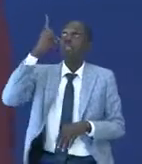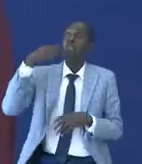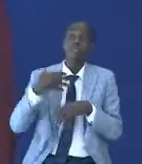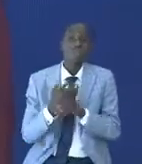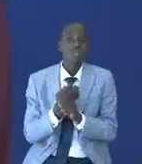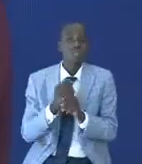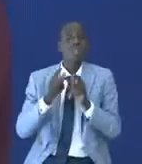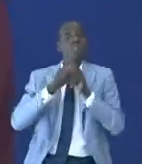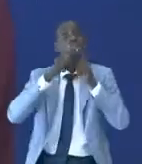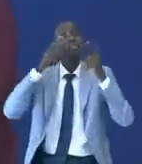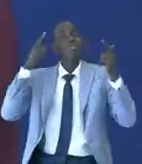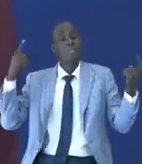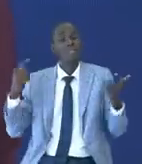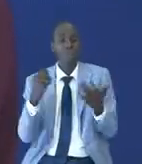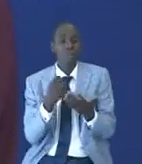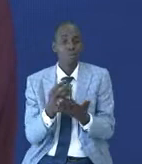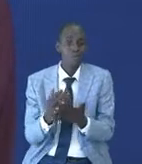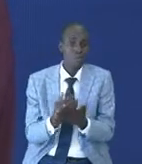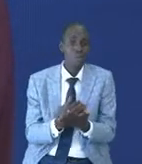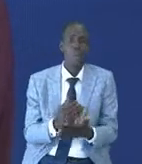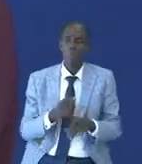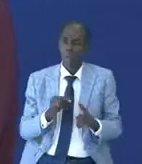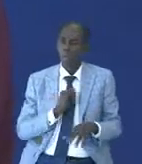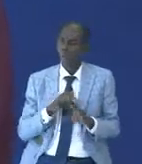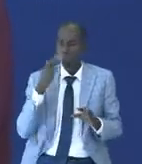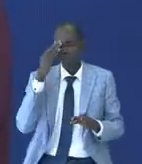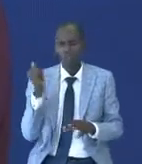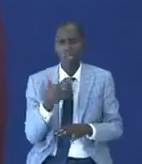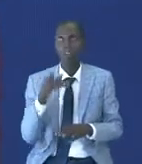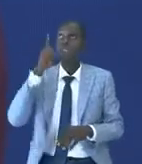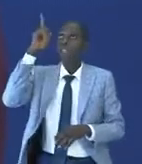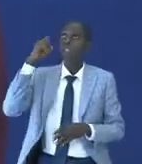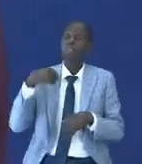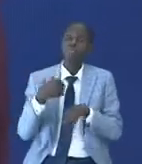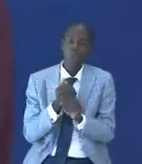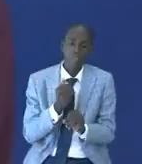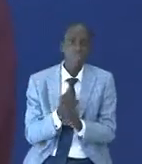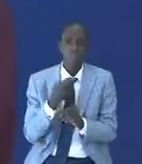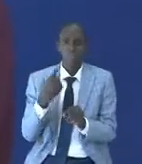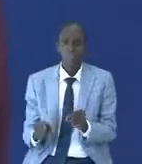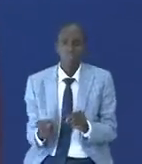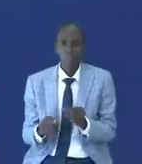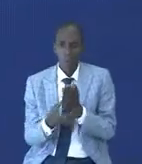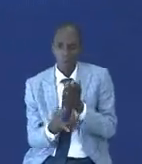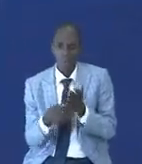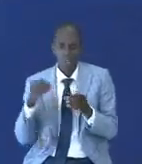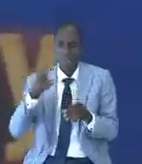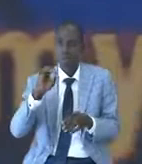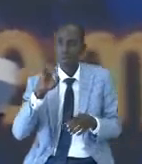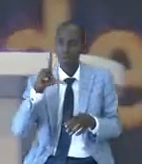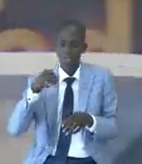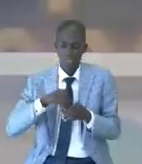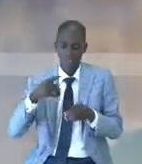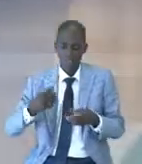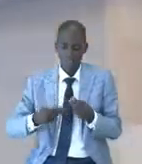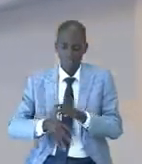great subjects, I know next to nothing. Is the creator of the oil in the soil, I know next to nothing. Is the creator of